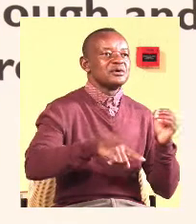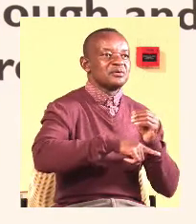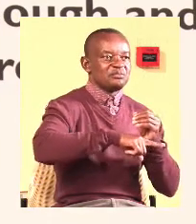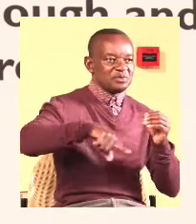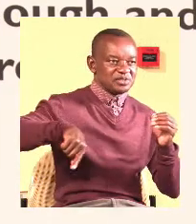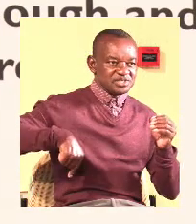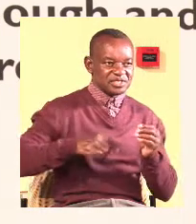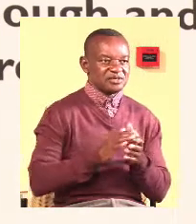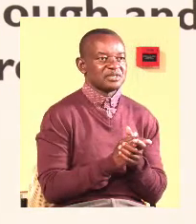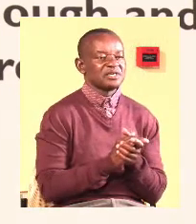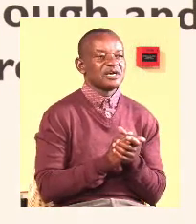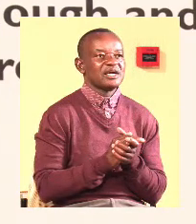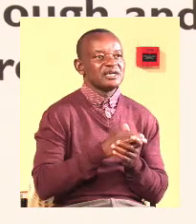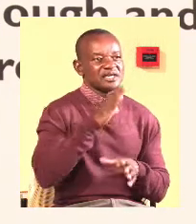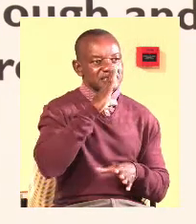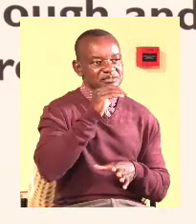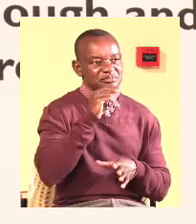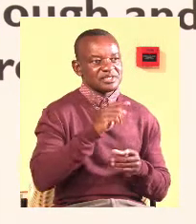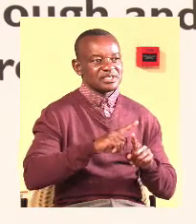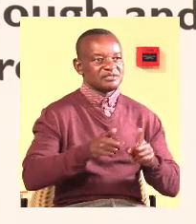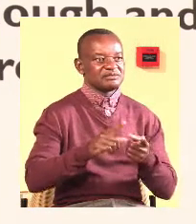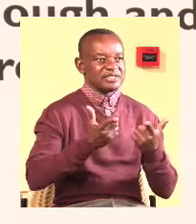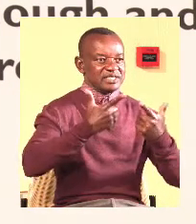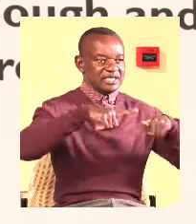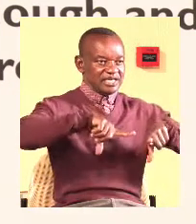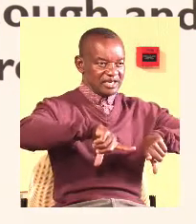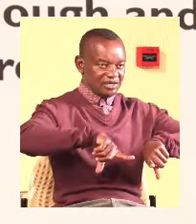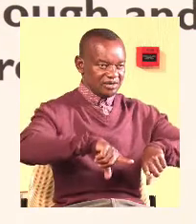we also engage our communities here in terms of